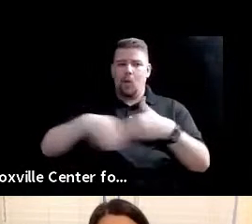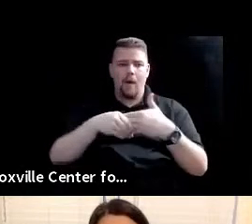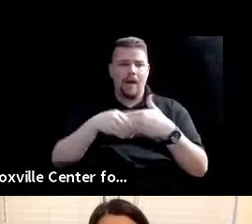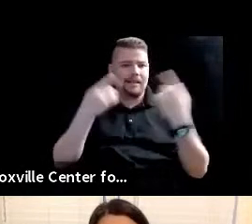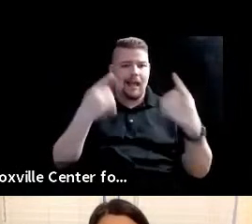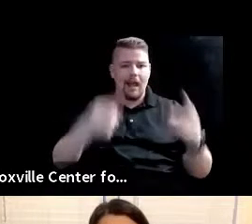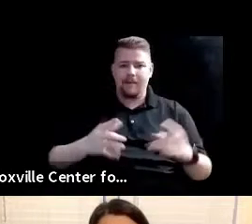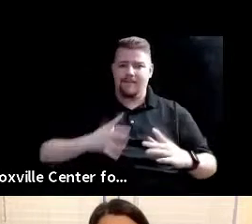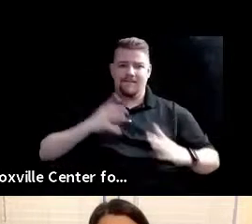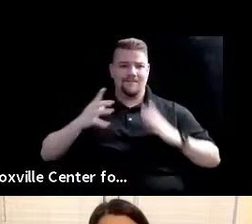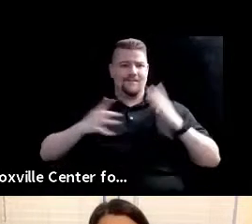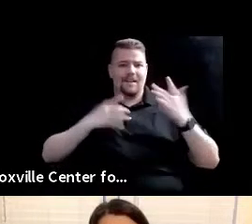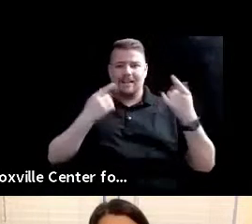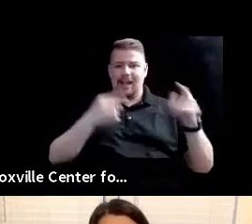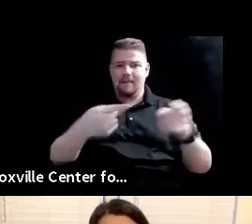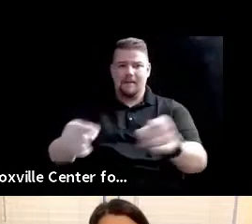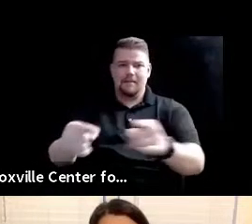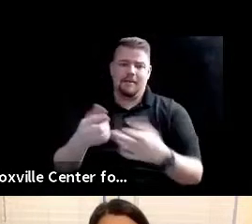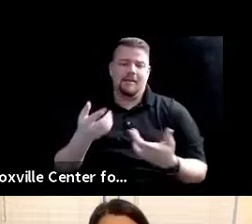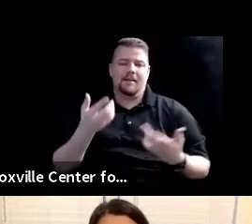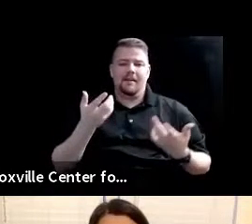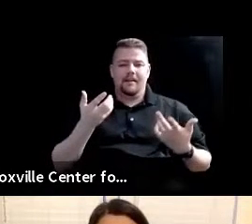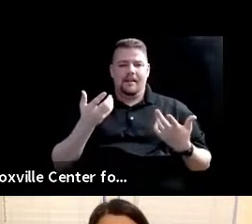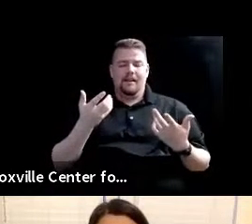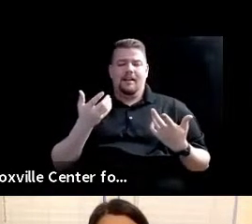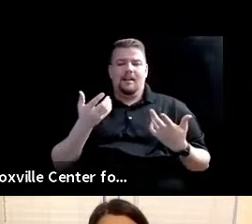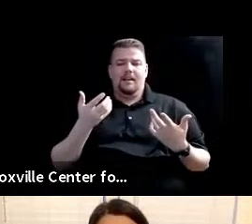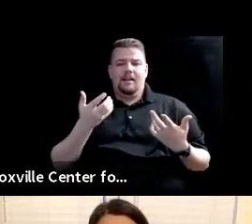quite fancy without